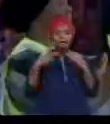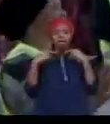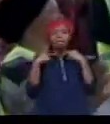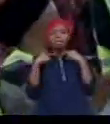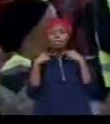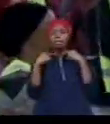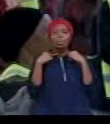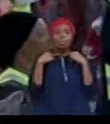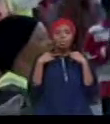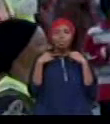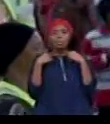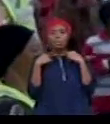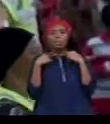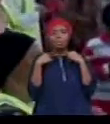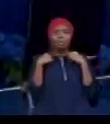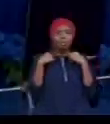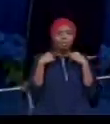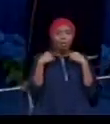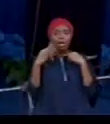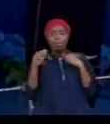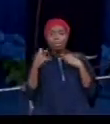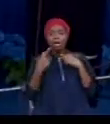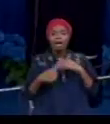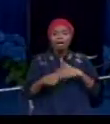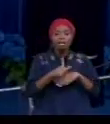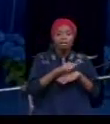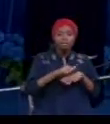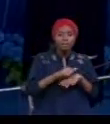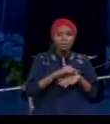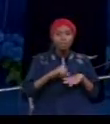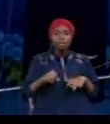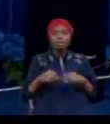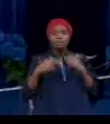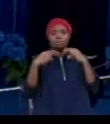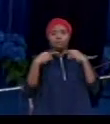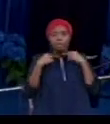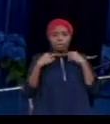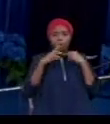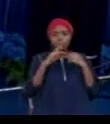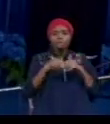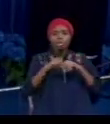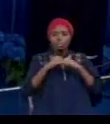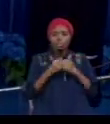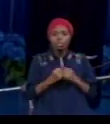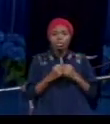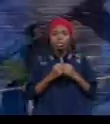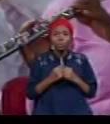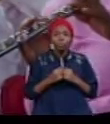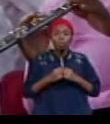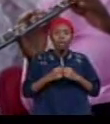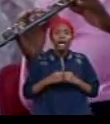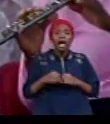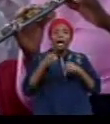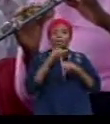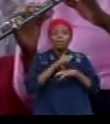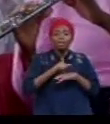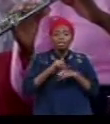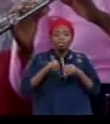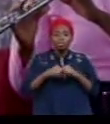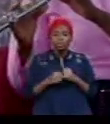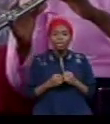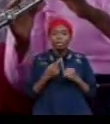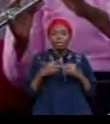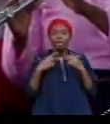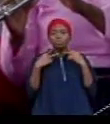yoke. Oh yes, yokes are broken. Oh, anointing breaks.